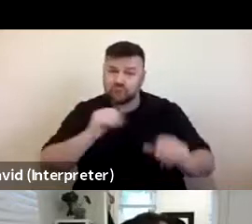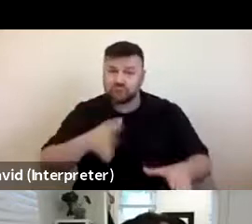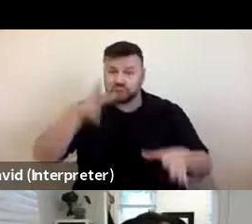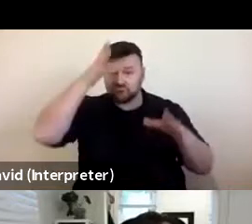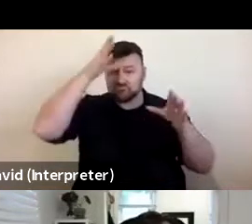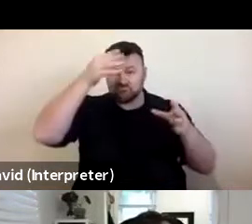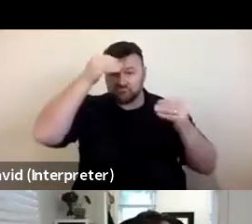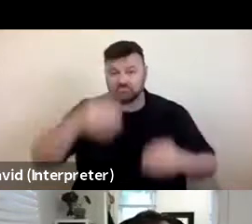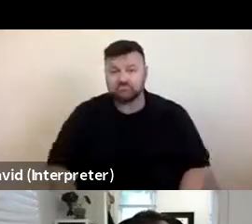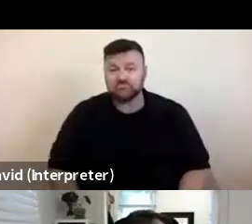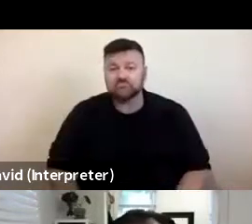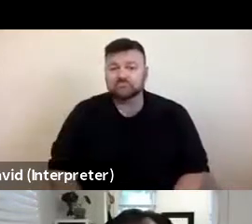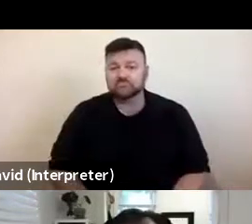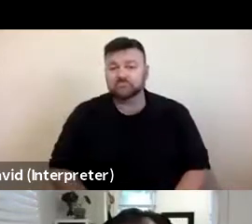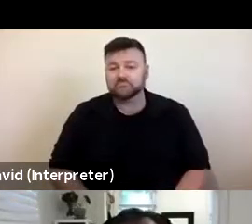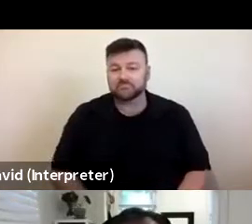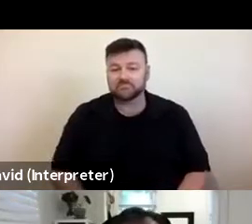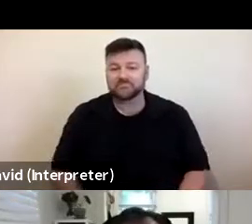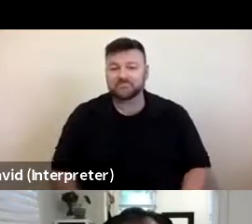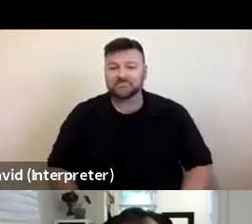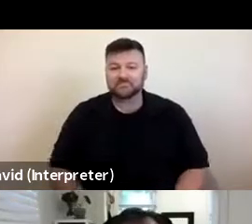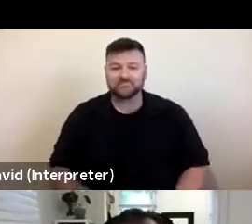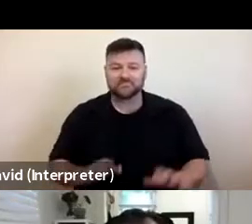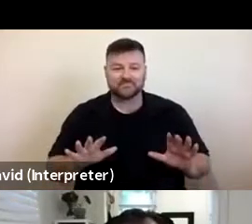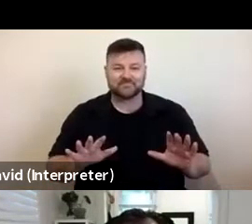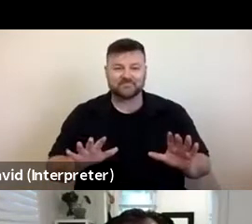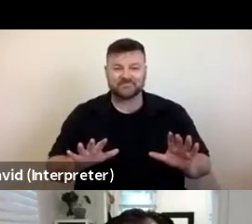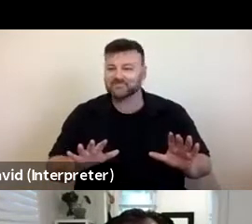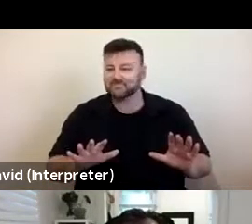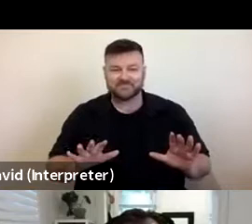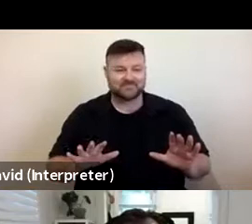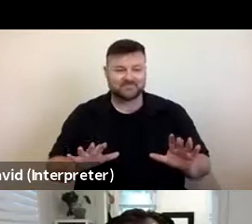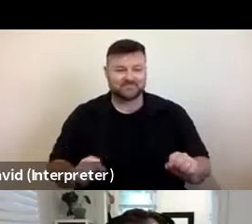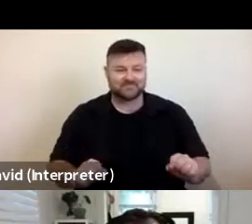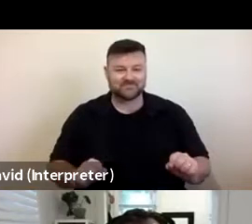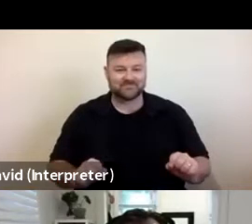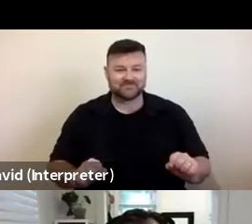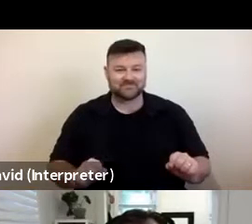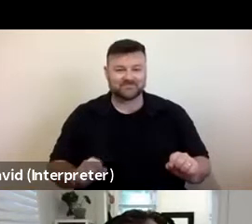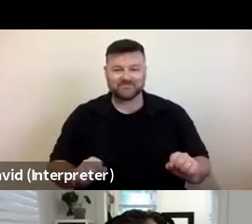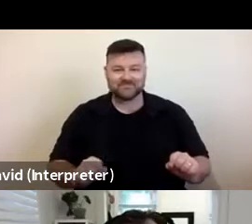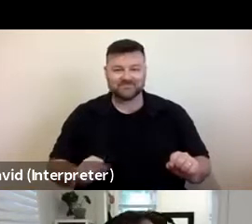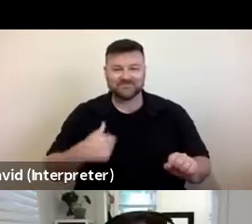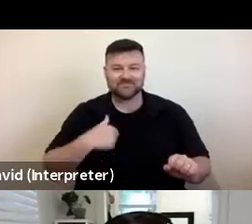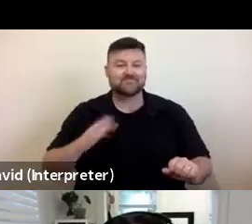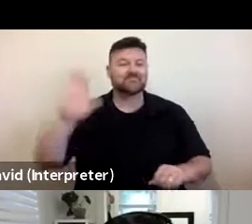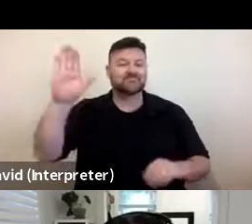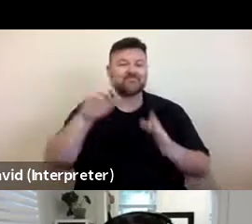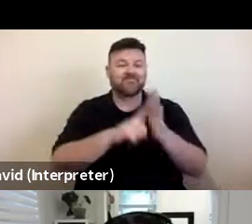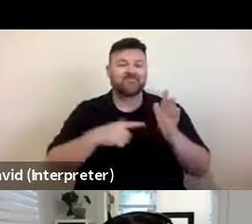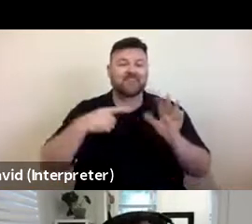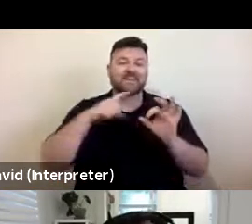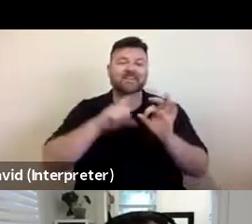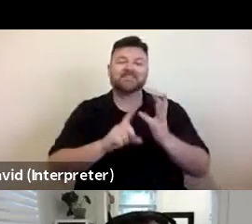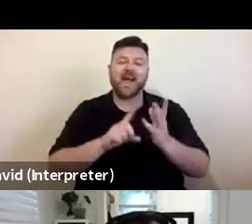Well, Okay, I'll jump in. Hi, it's Jackie Bonner. I've got my